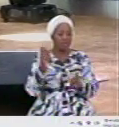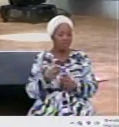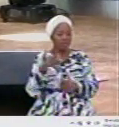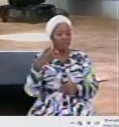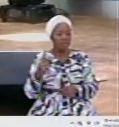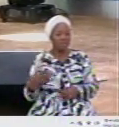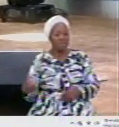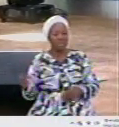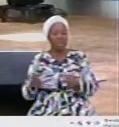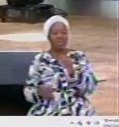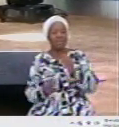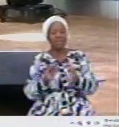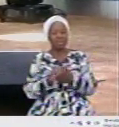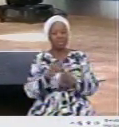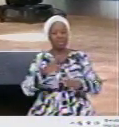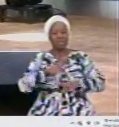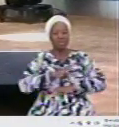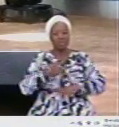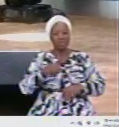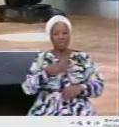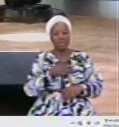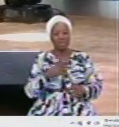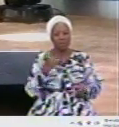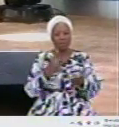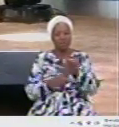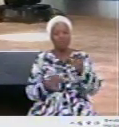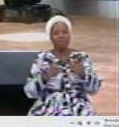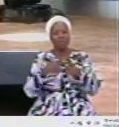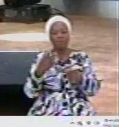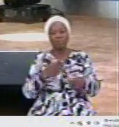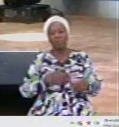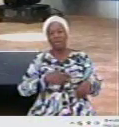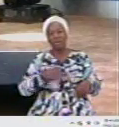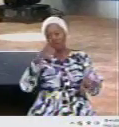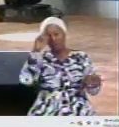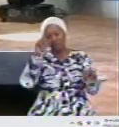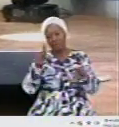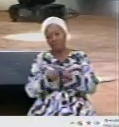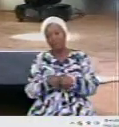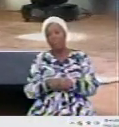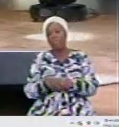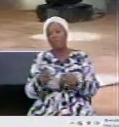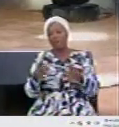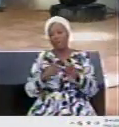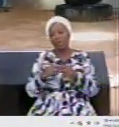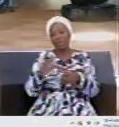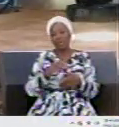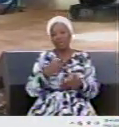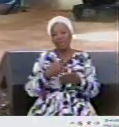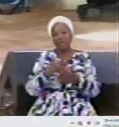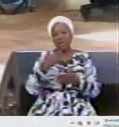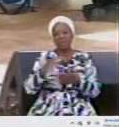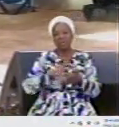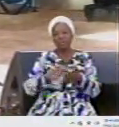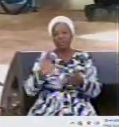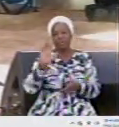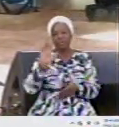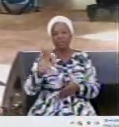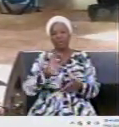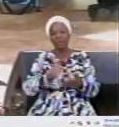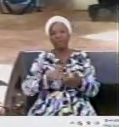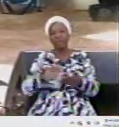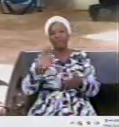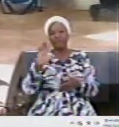my covenant. And then he tells us in the next verse there, he tells us